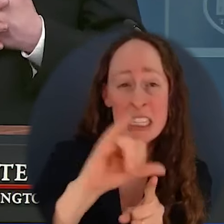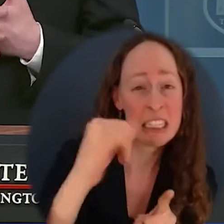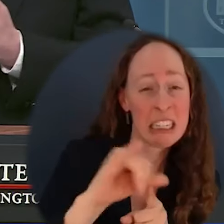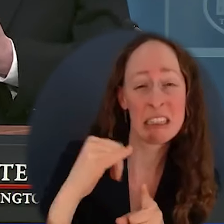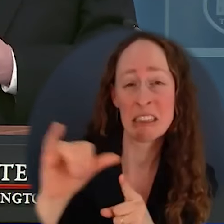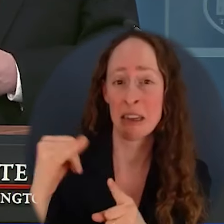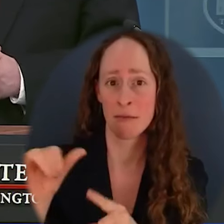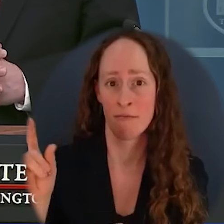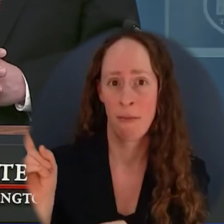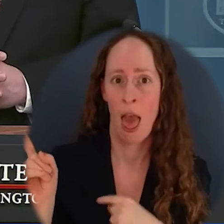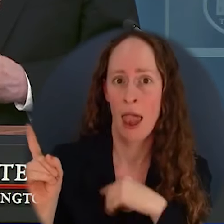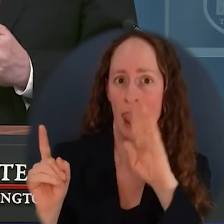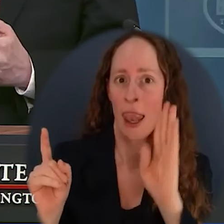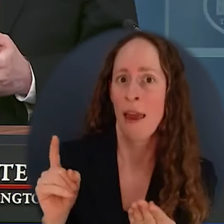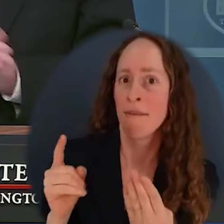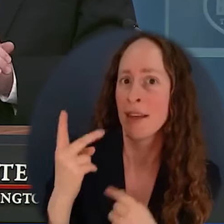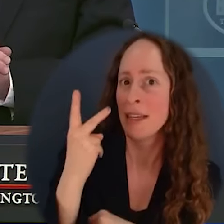from my perspective,